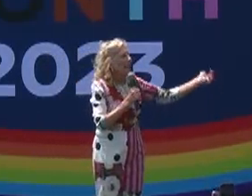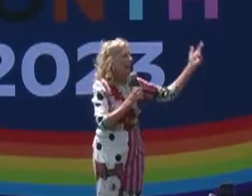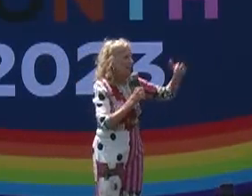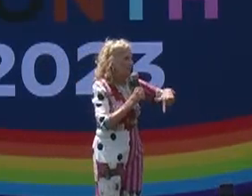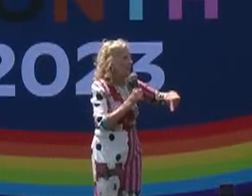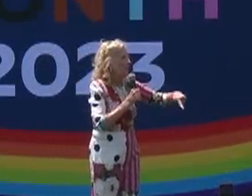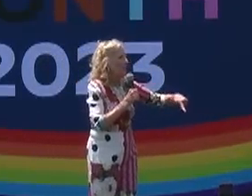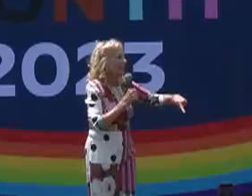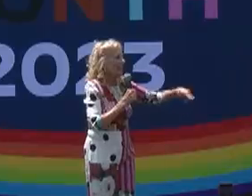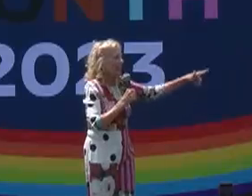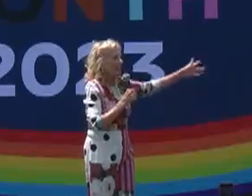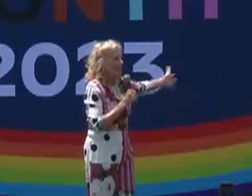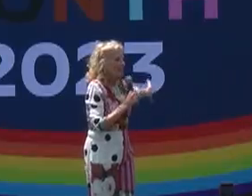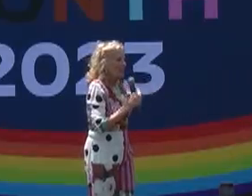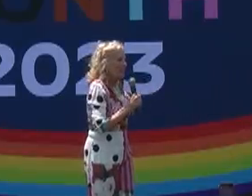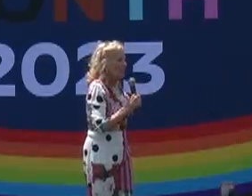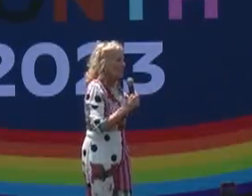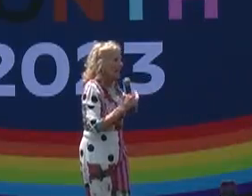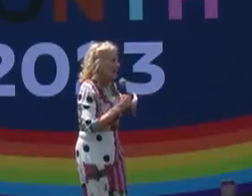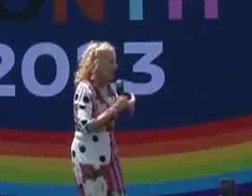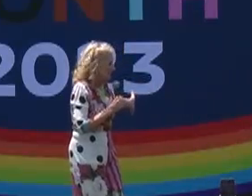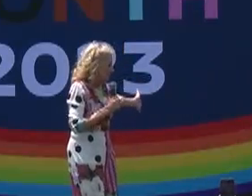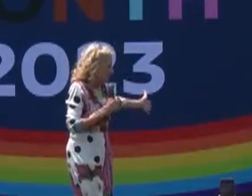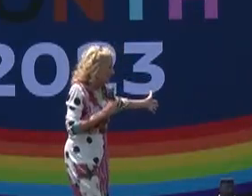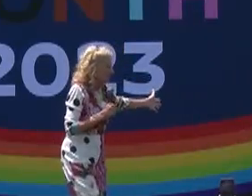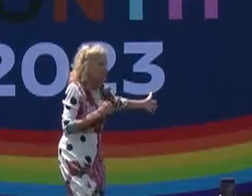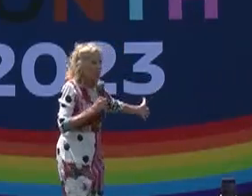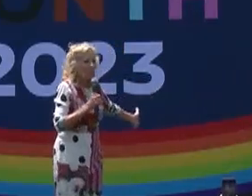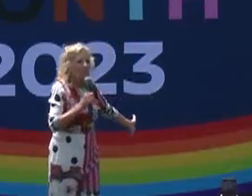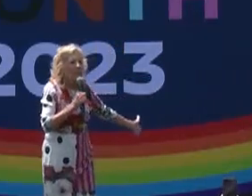come back out. He'll come back out after the entertainment.